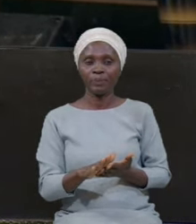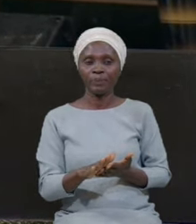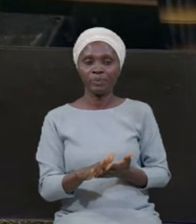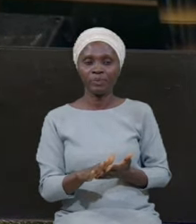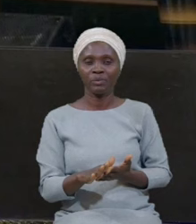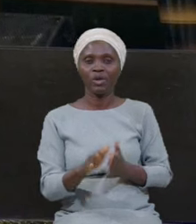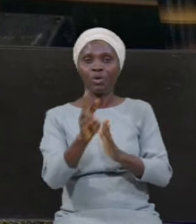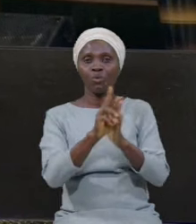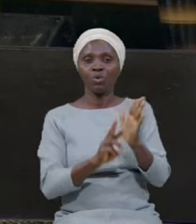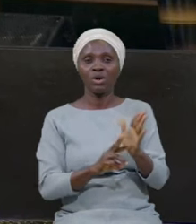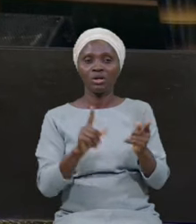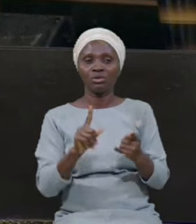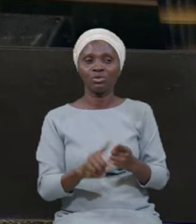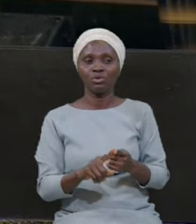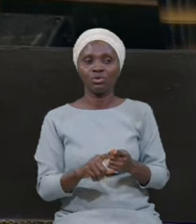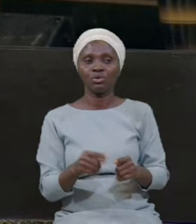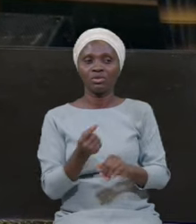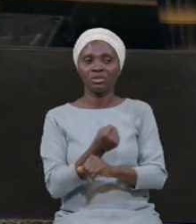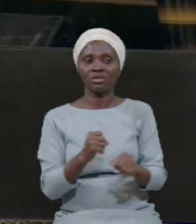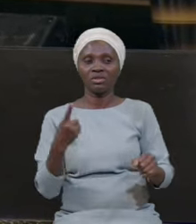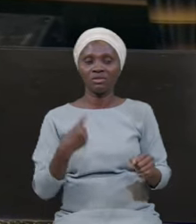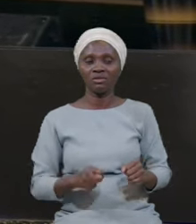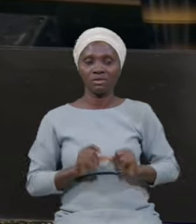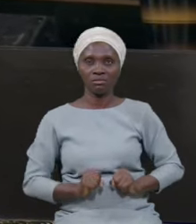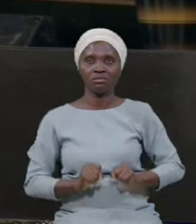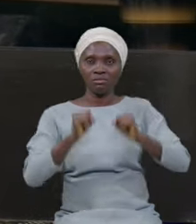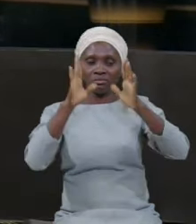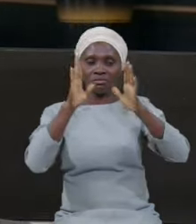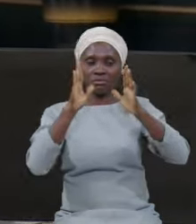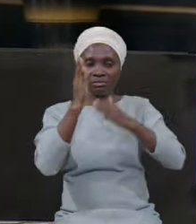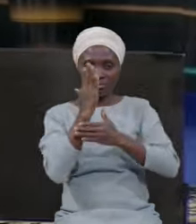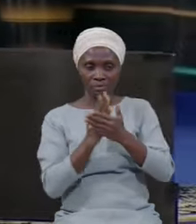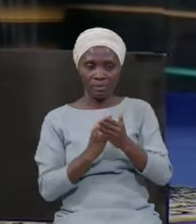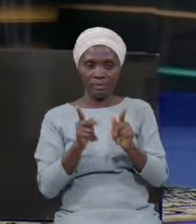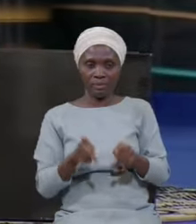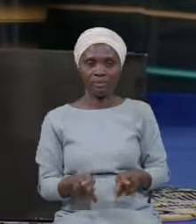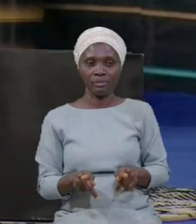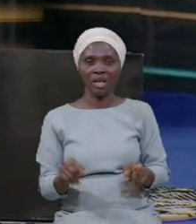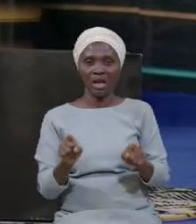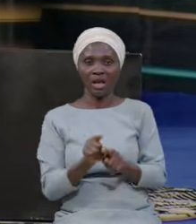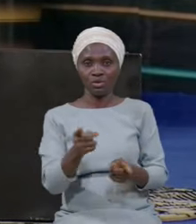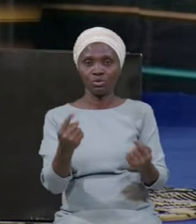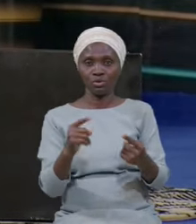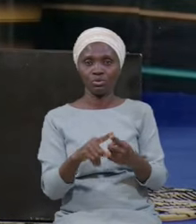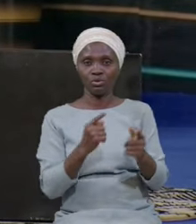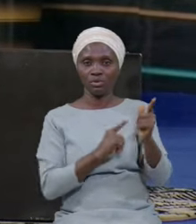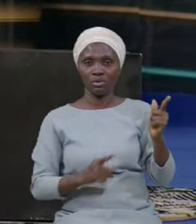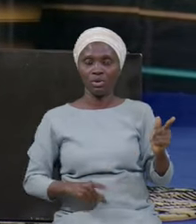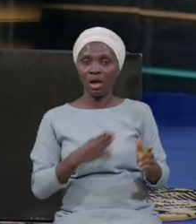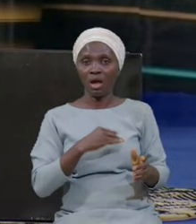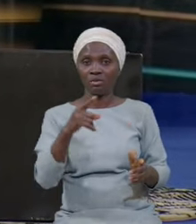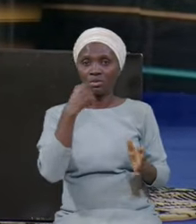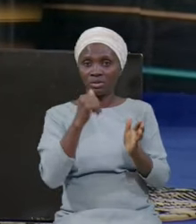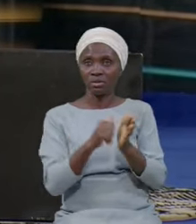submissive penitent. As you come to the Lord and you say, Lord, I surrender my heart, my life,